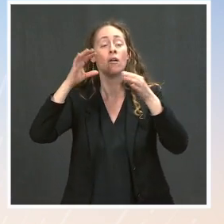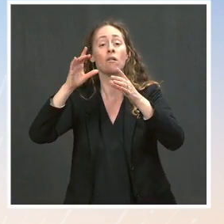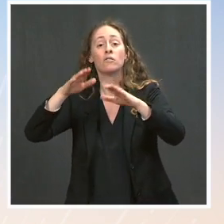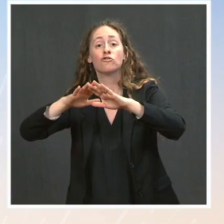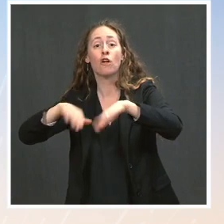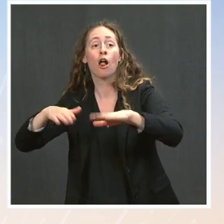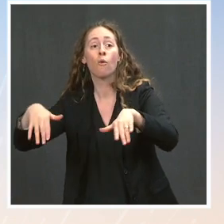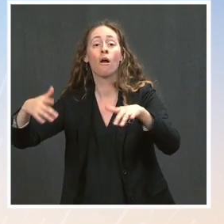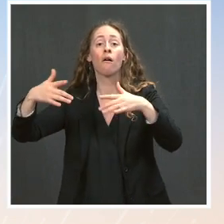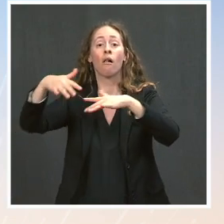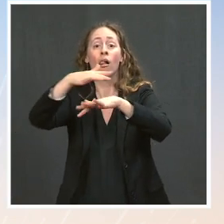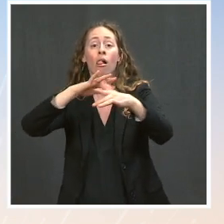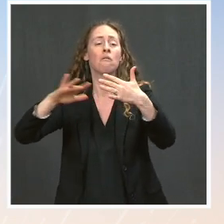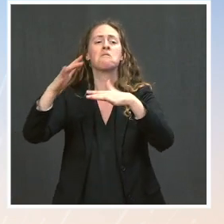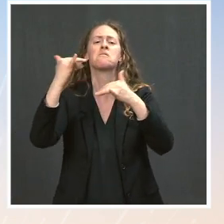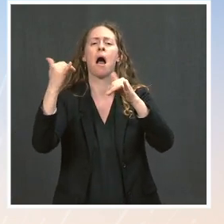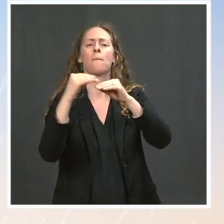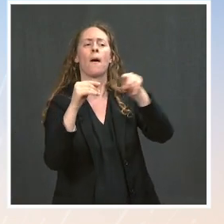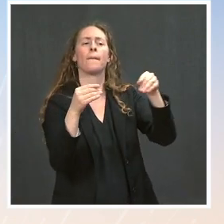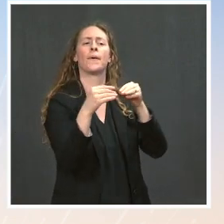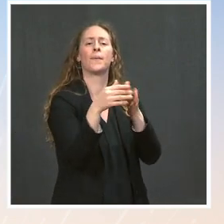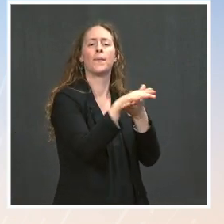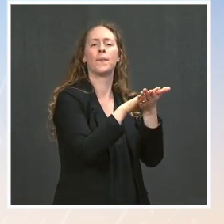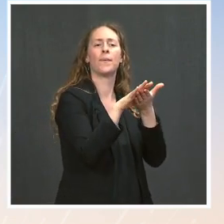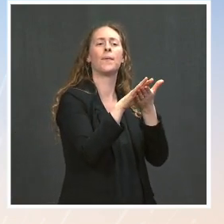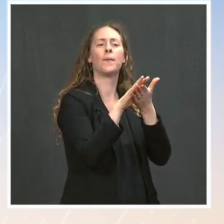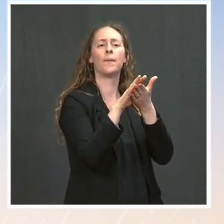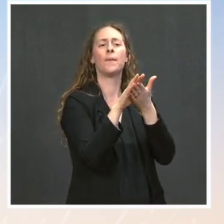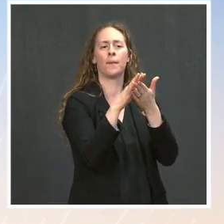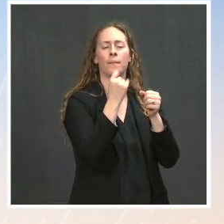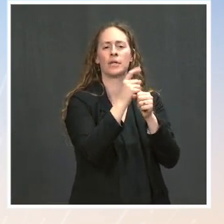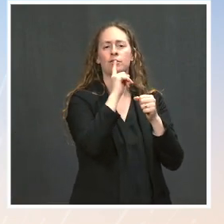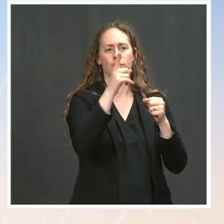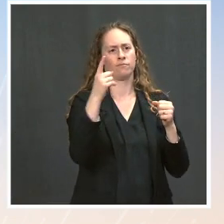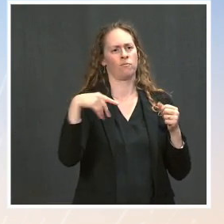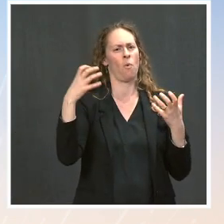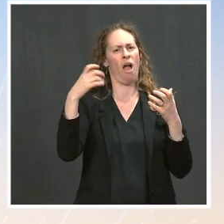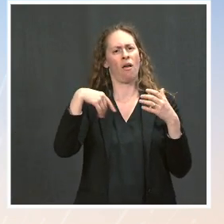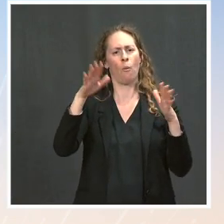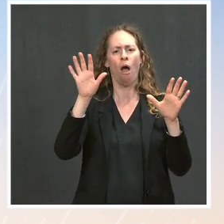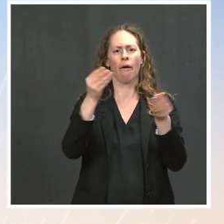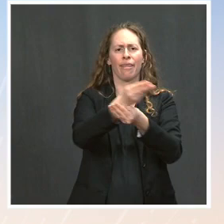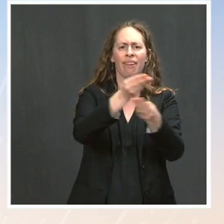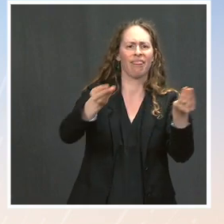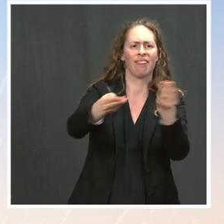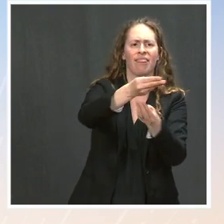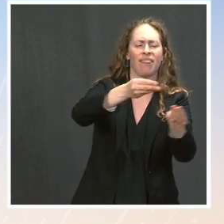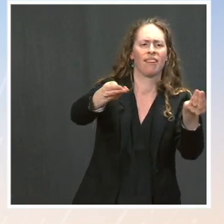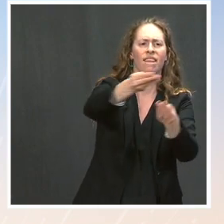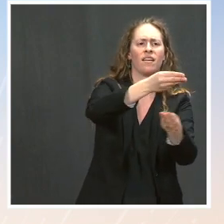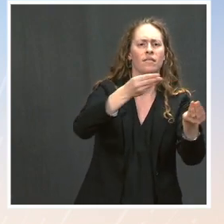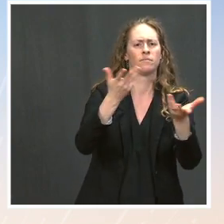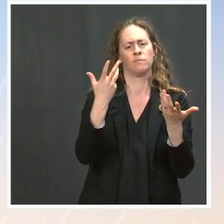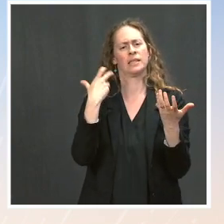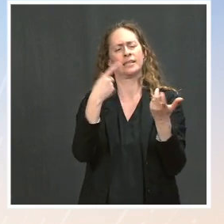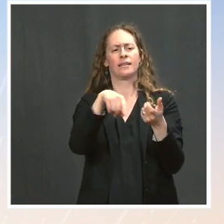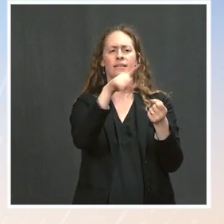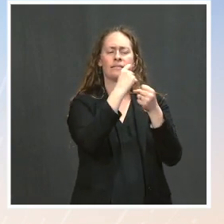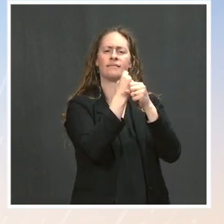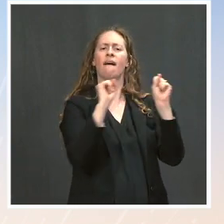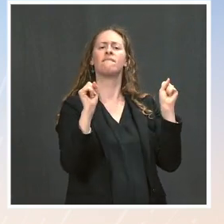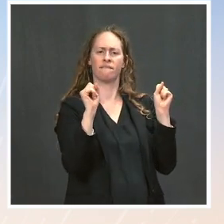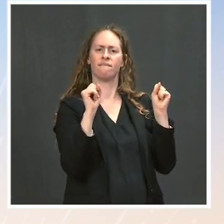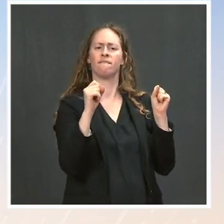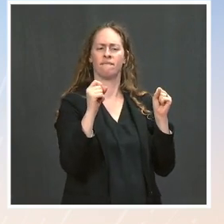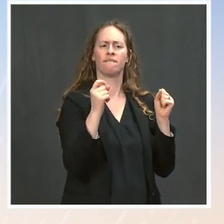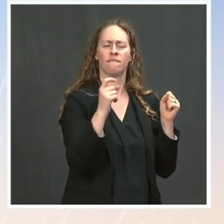to reduce the public health impact in these facilities and get them into spaces where we can do social distancing